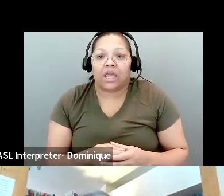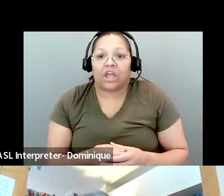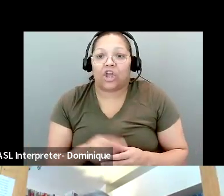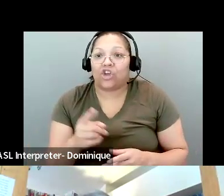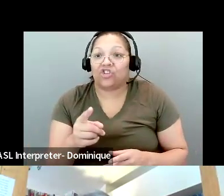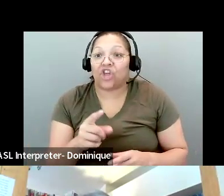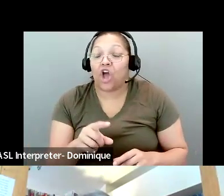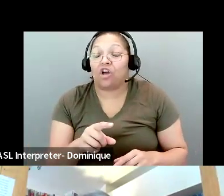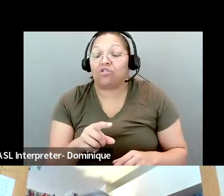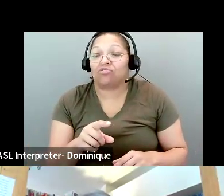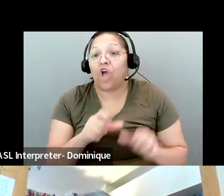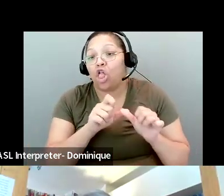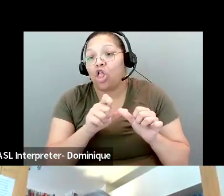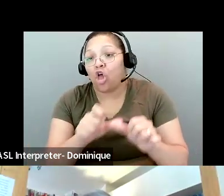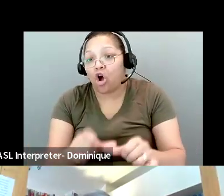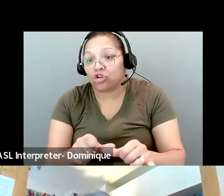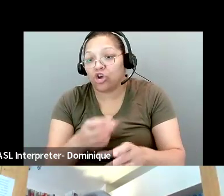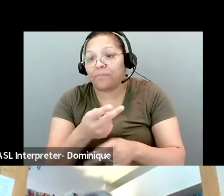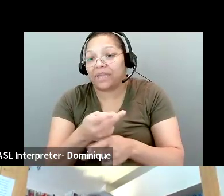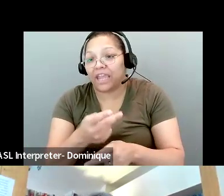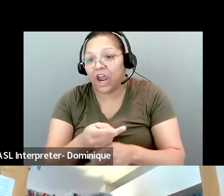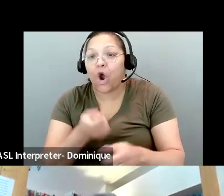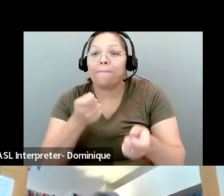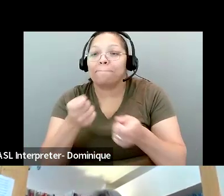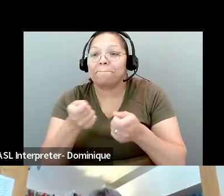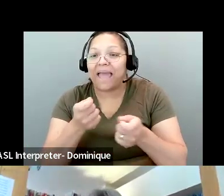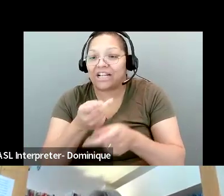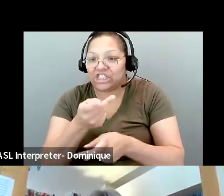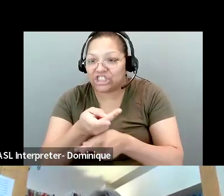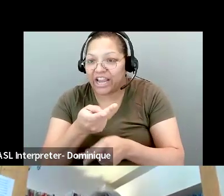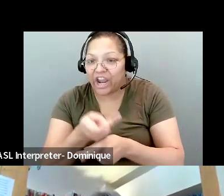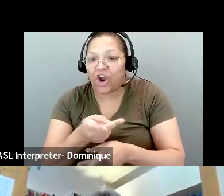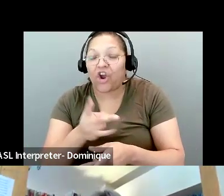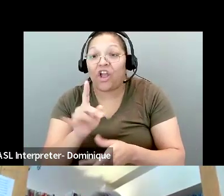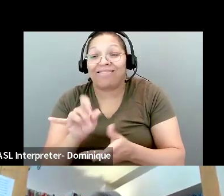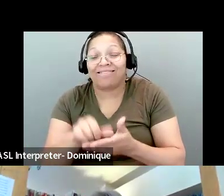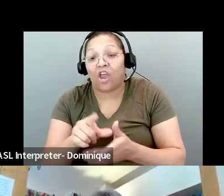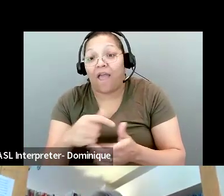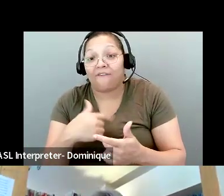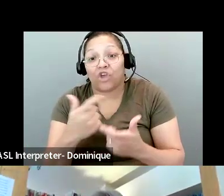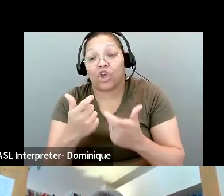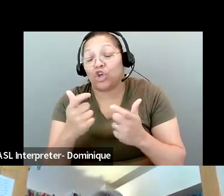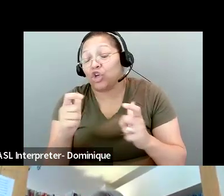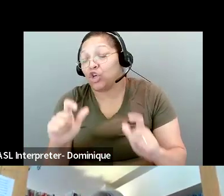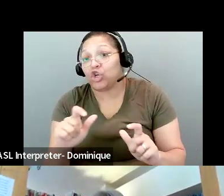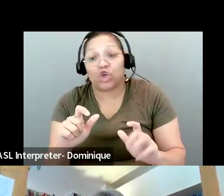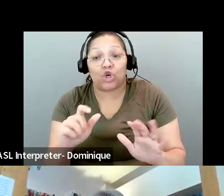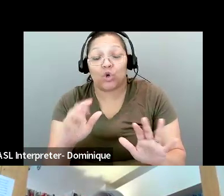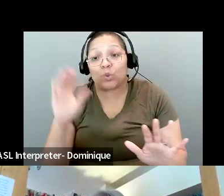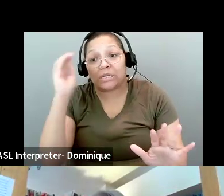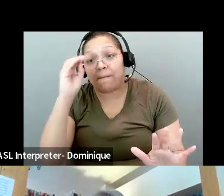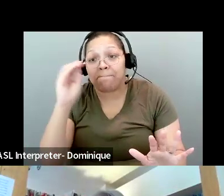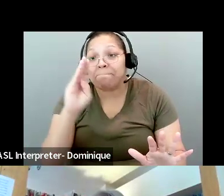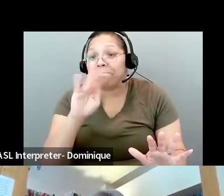long-term issues with long-term care, managed care organizations, that kind of thing. There's a massive bias toward institutional care